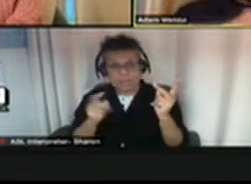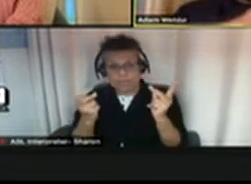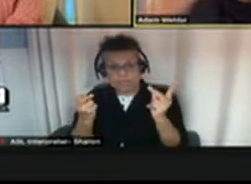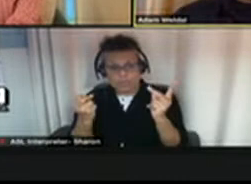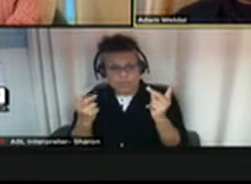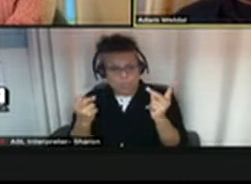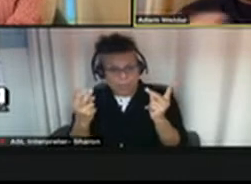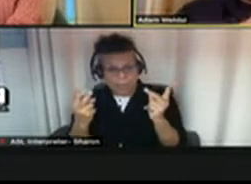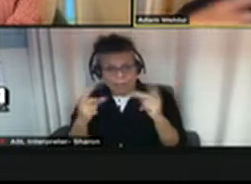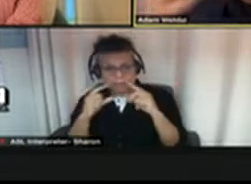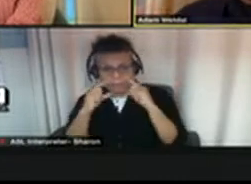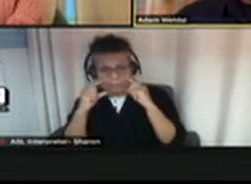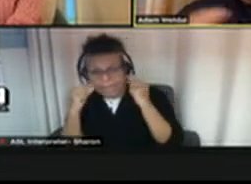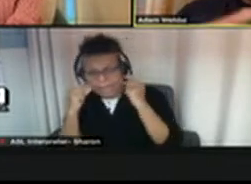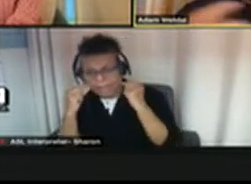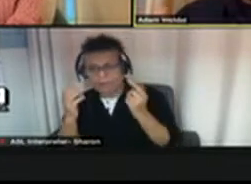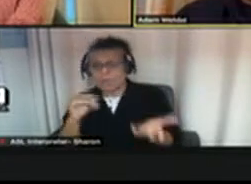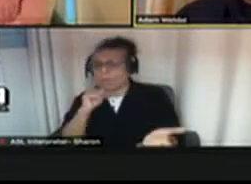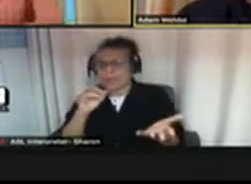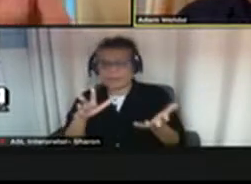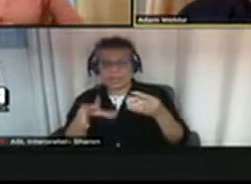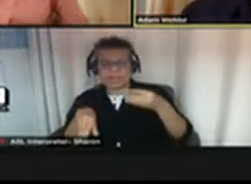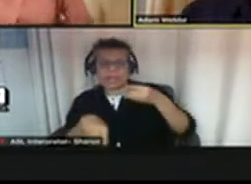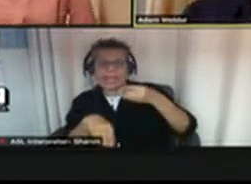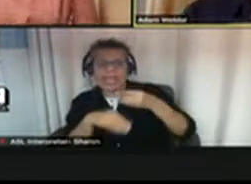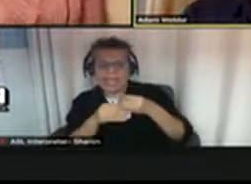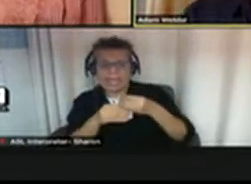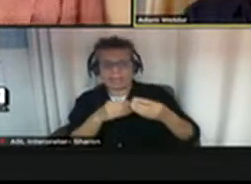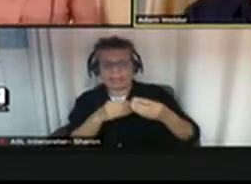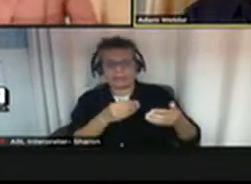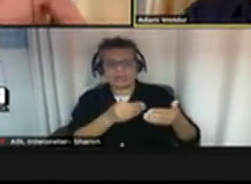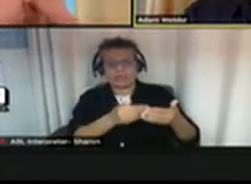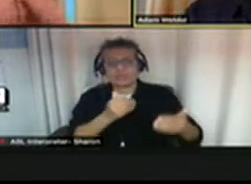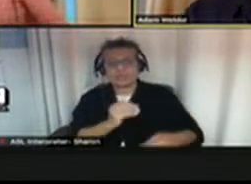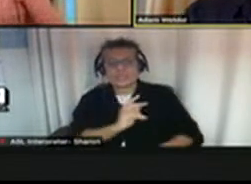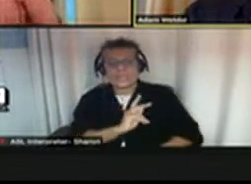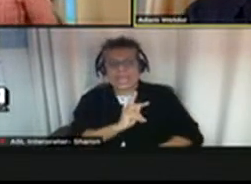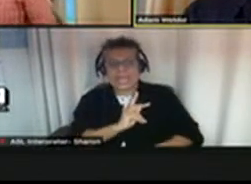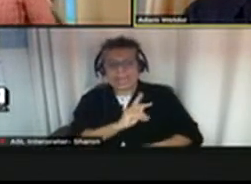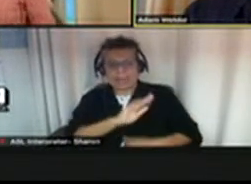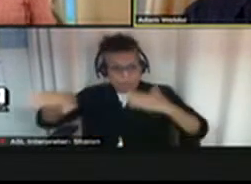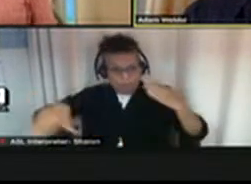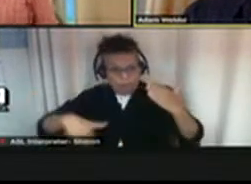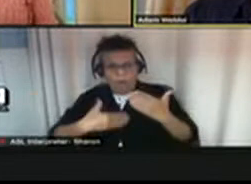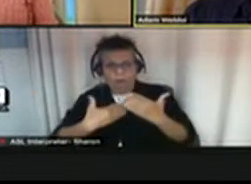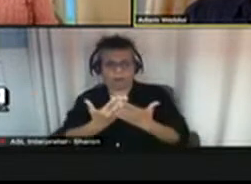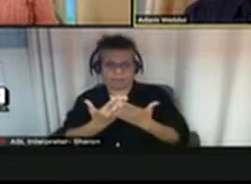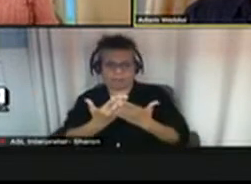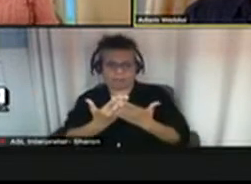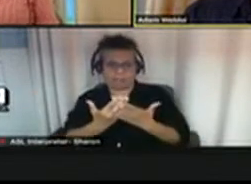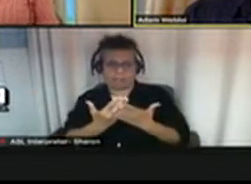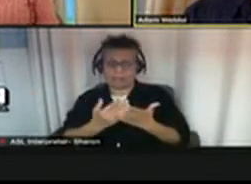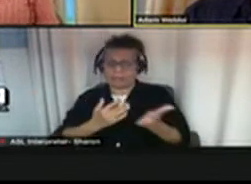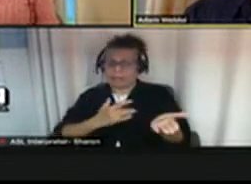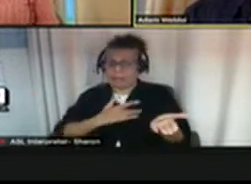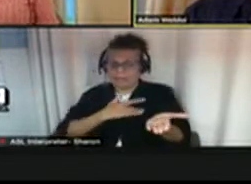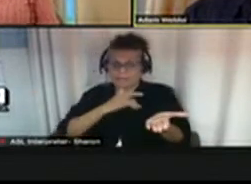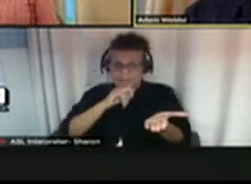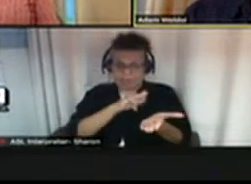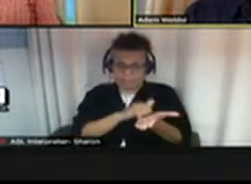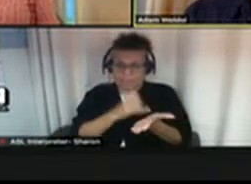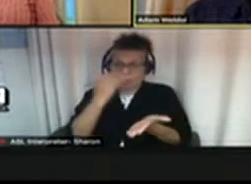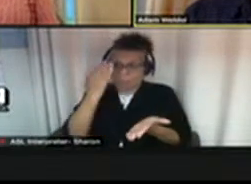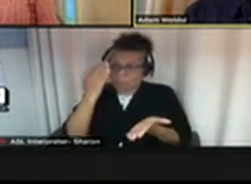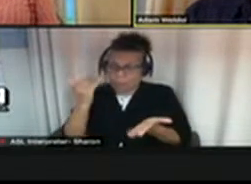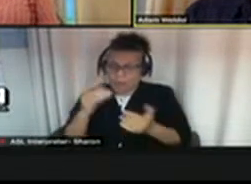for consistency's sake, we just amend and include the whole piece. And I think I feel that way mostly